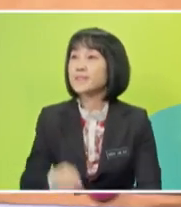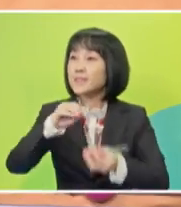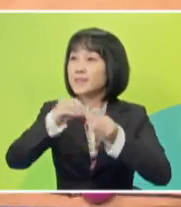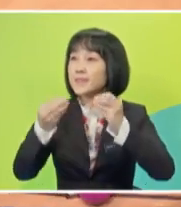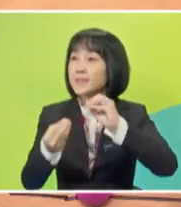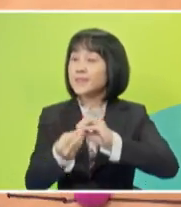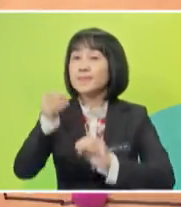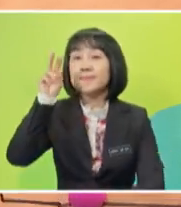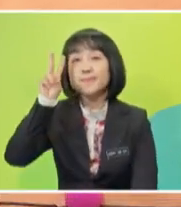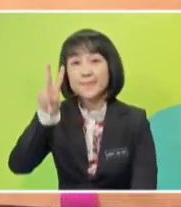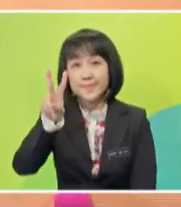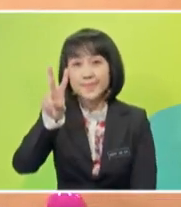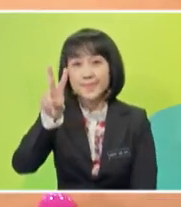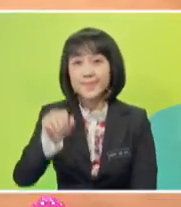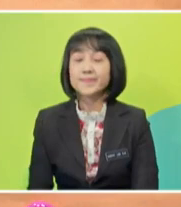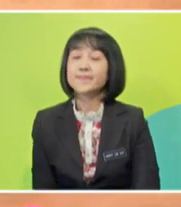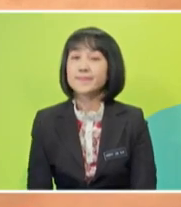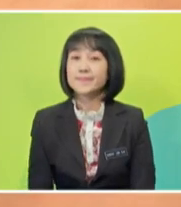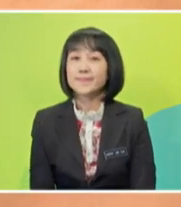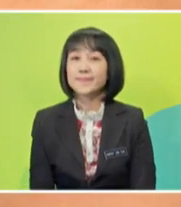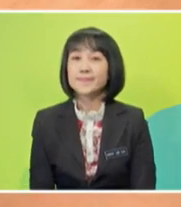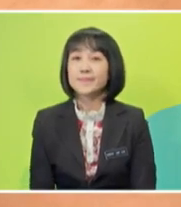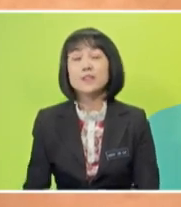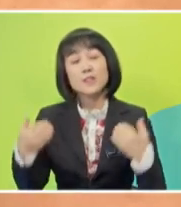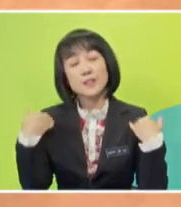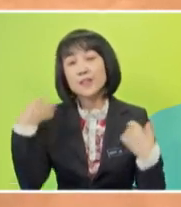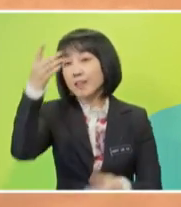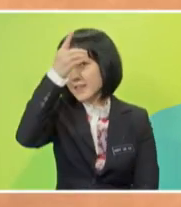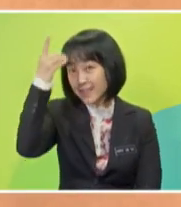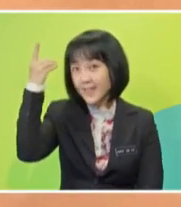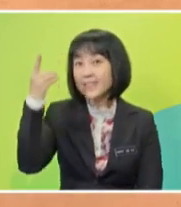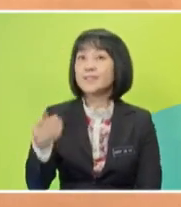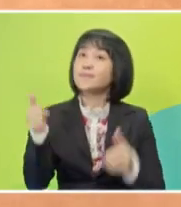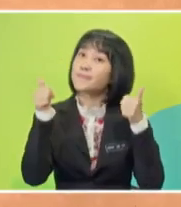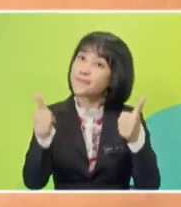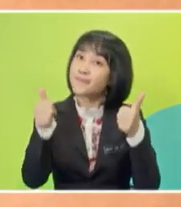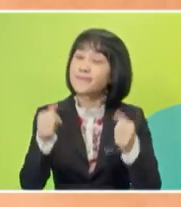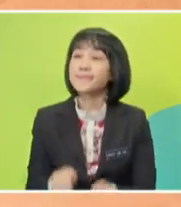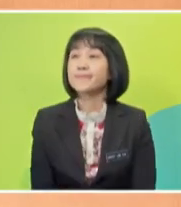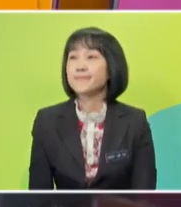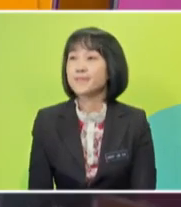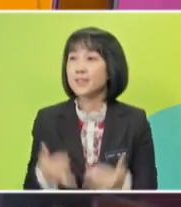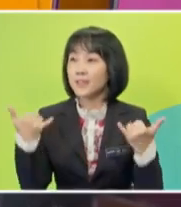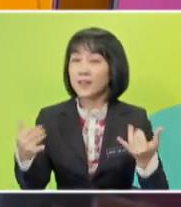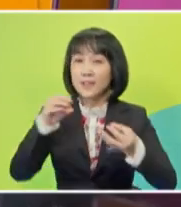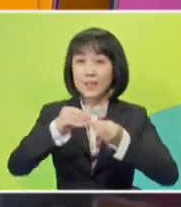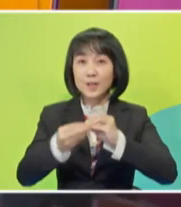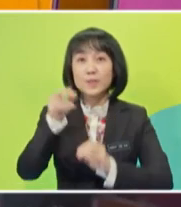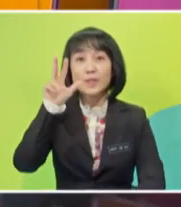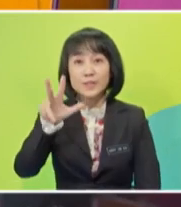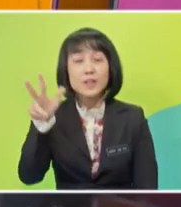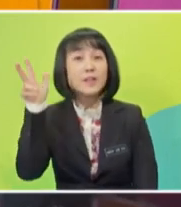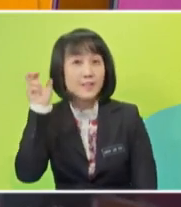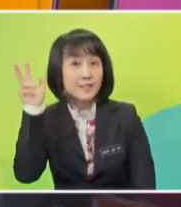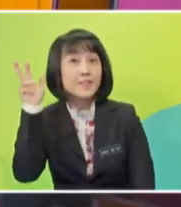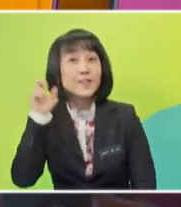two. Right. Okay. So we have got desert. Very well done. Now, number three. Listen for the